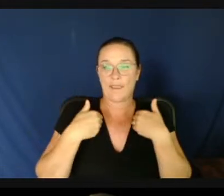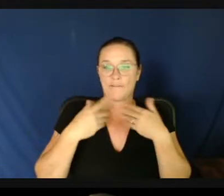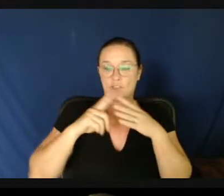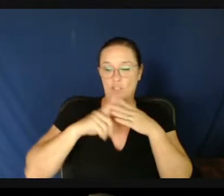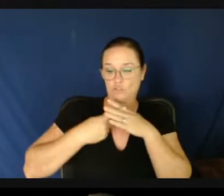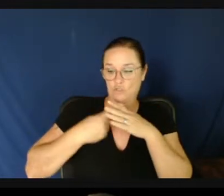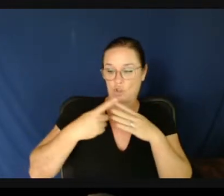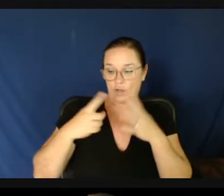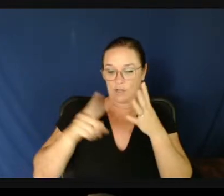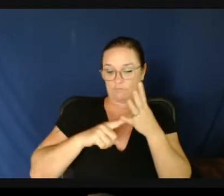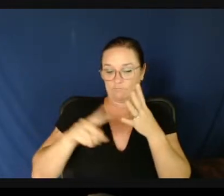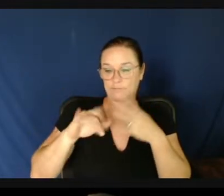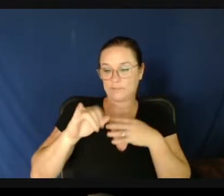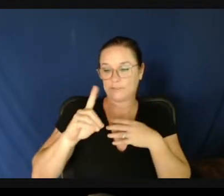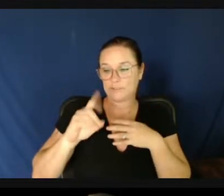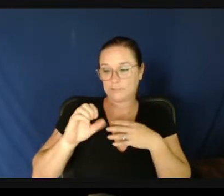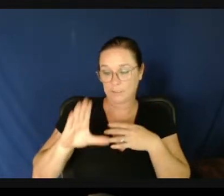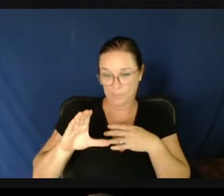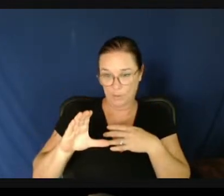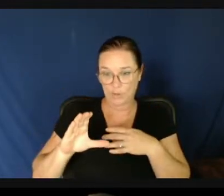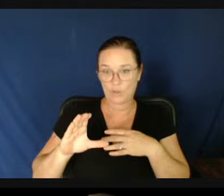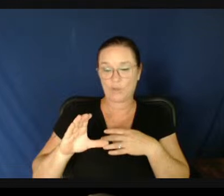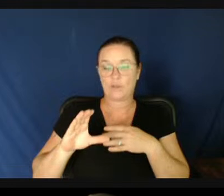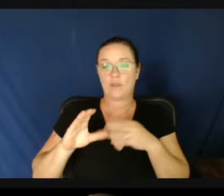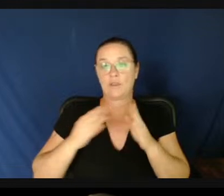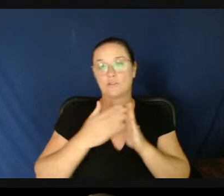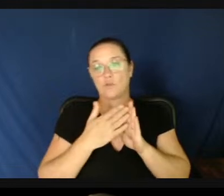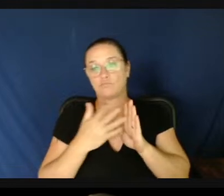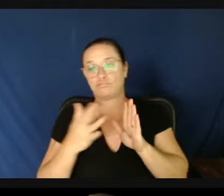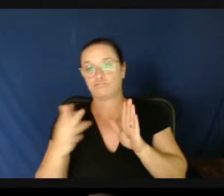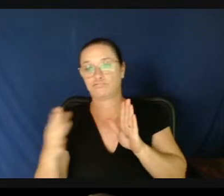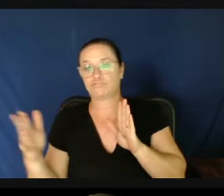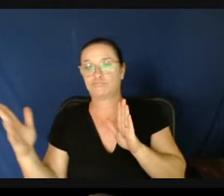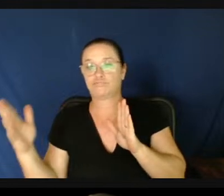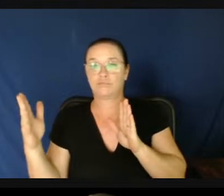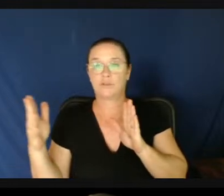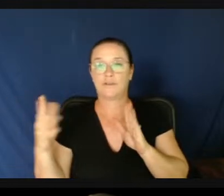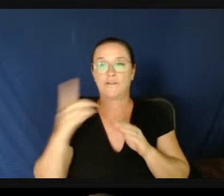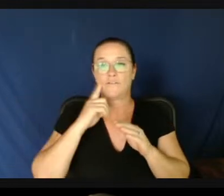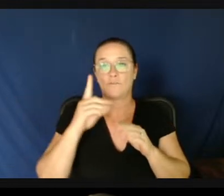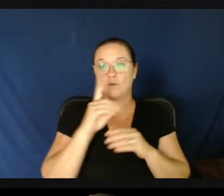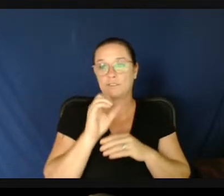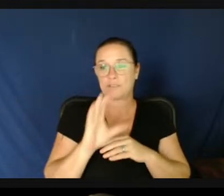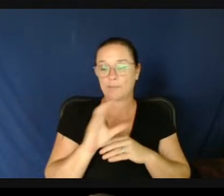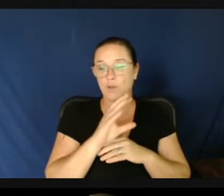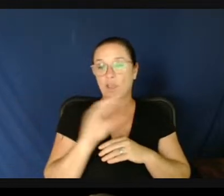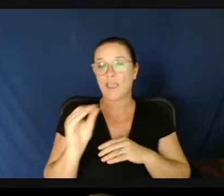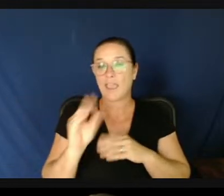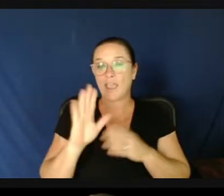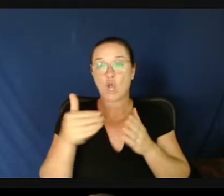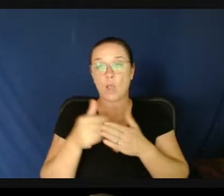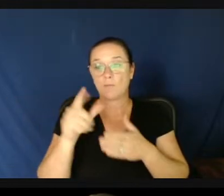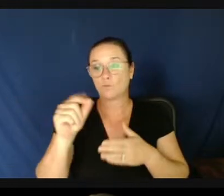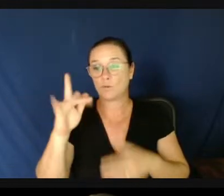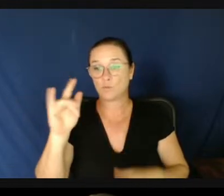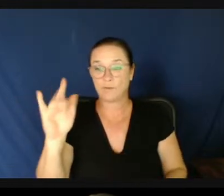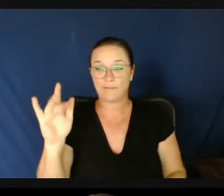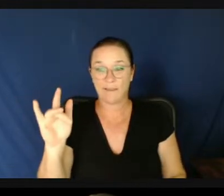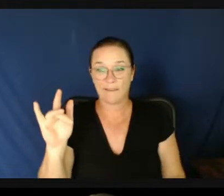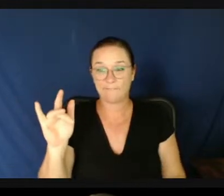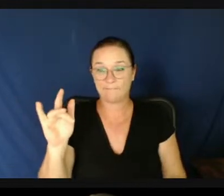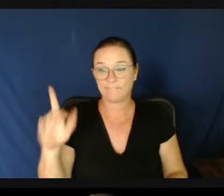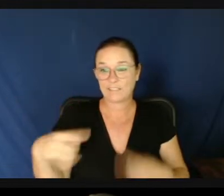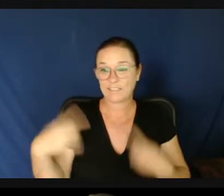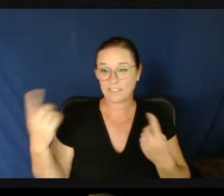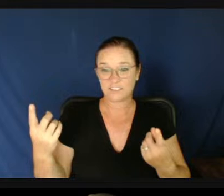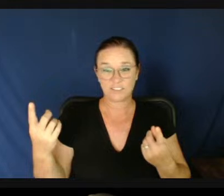late December. And so really those last couple weeks of December and all of 2025 since then have